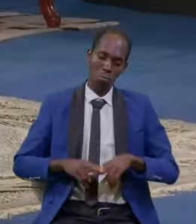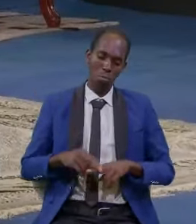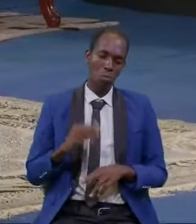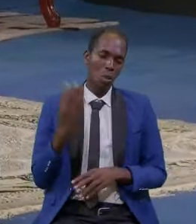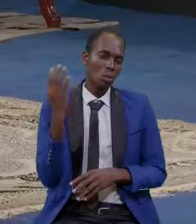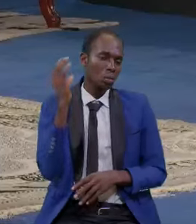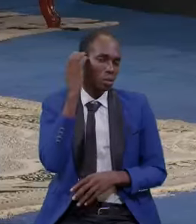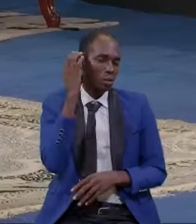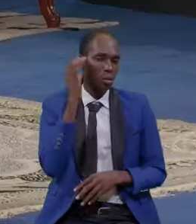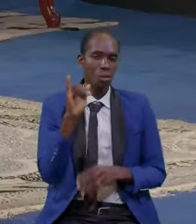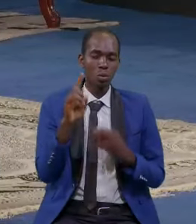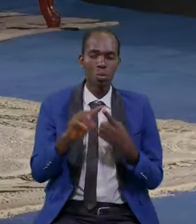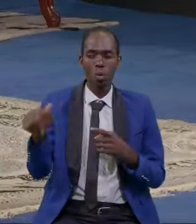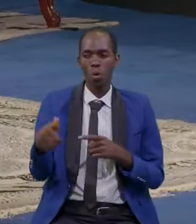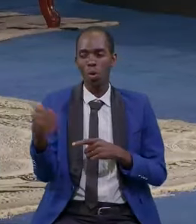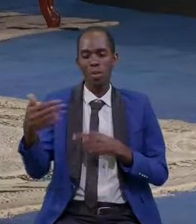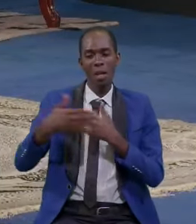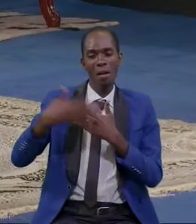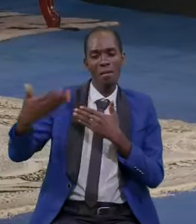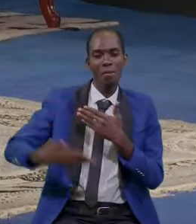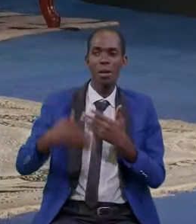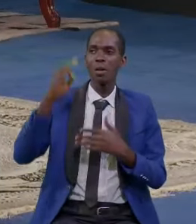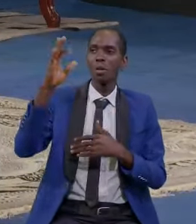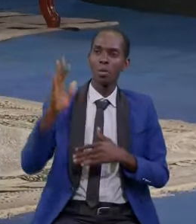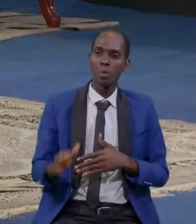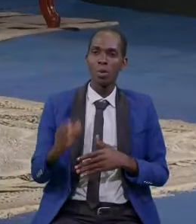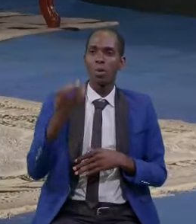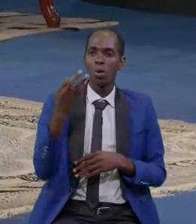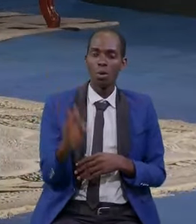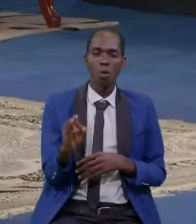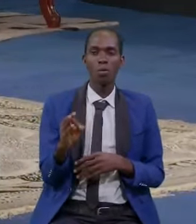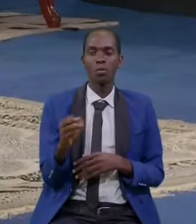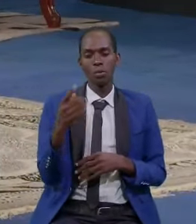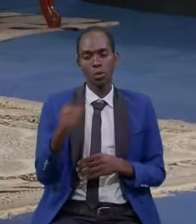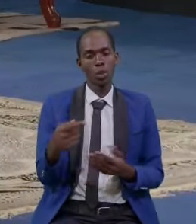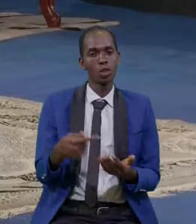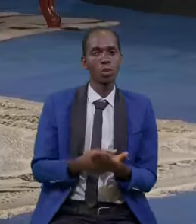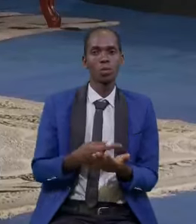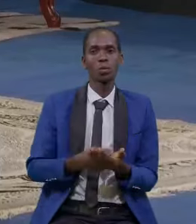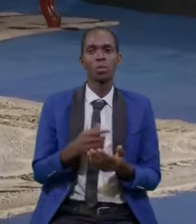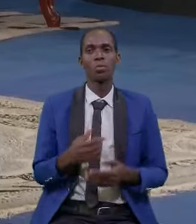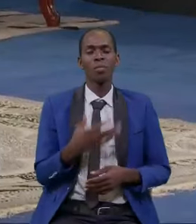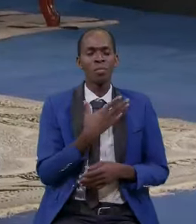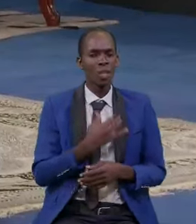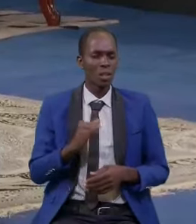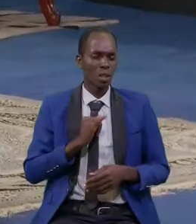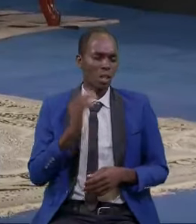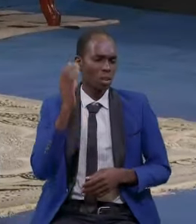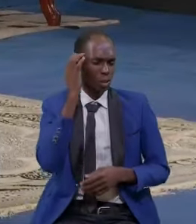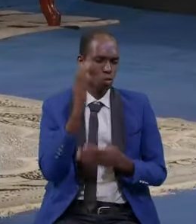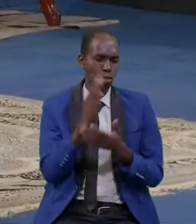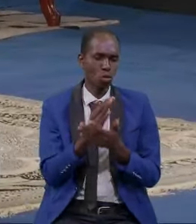other invited ministers of the gospel. And I hear somebody preaching, and